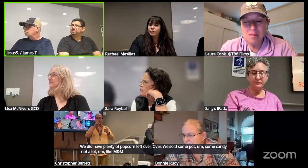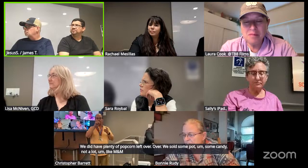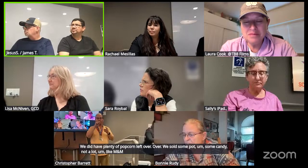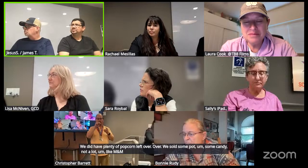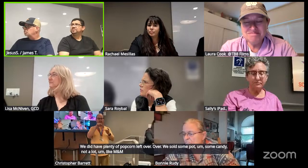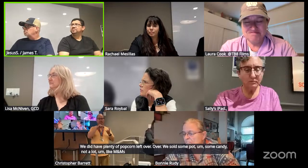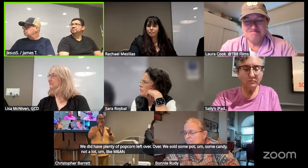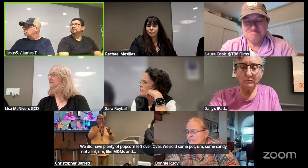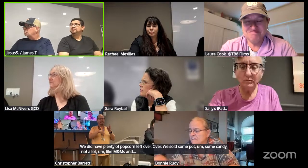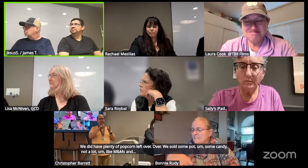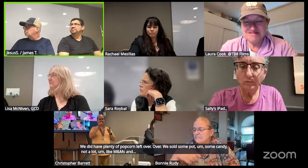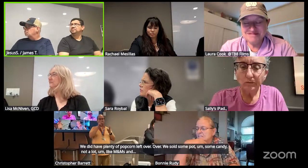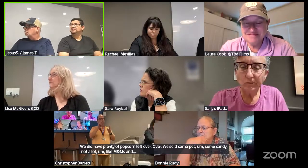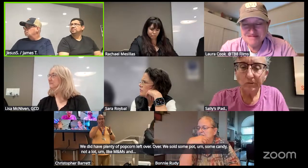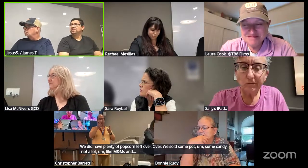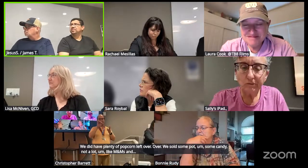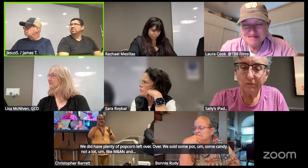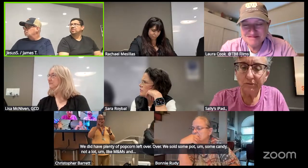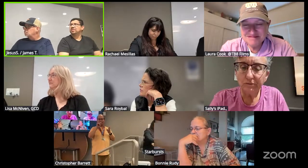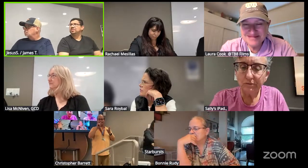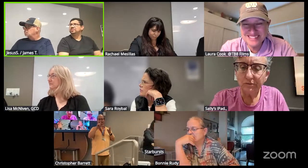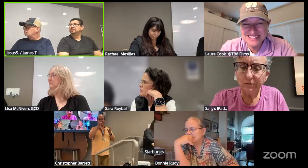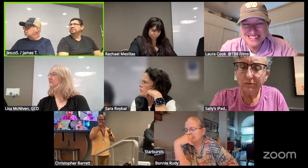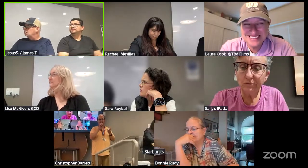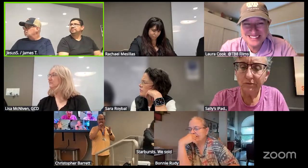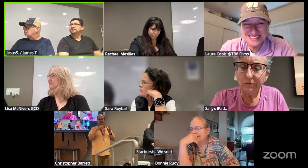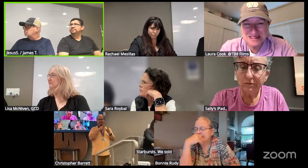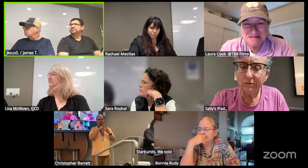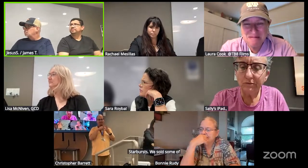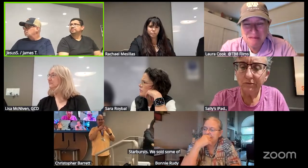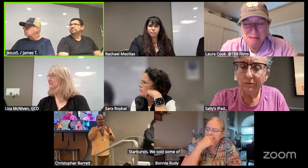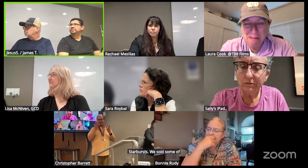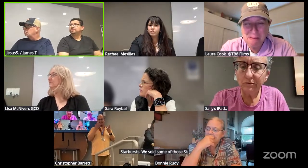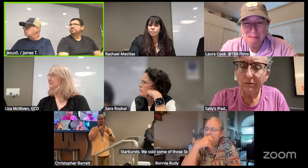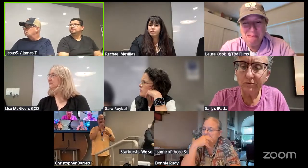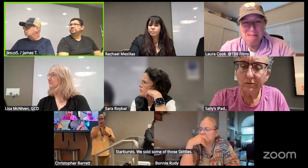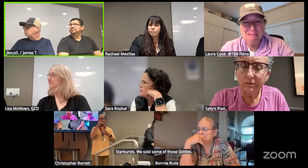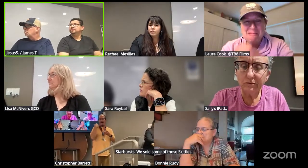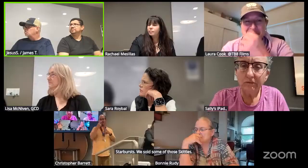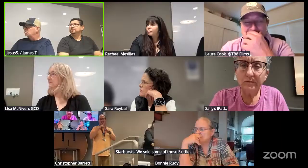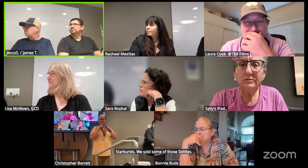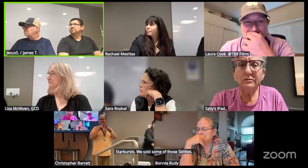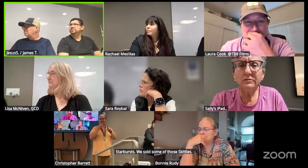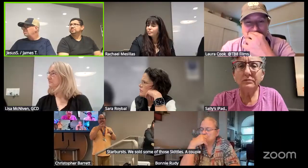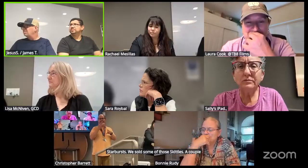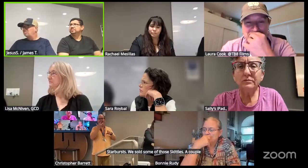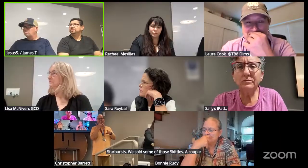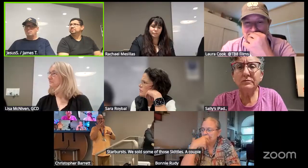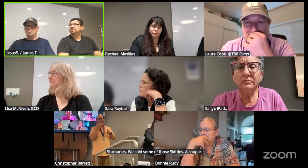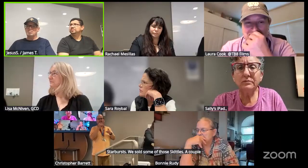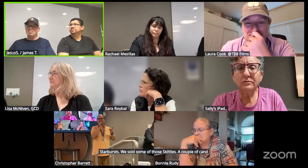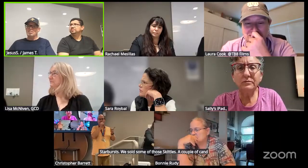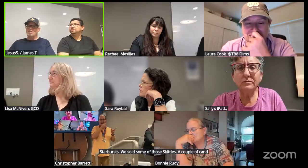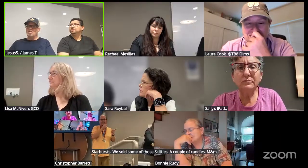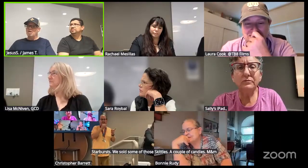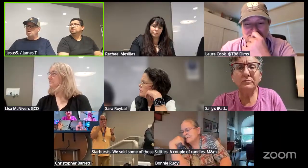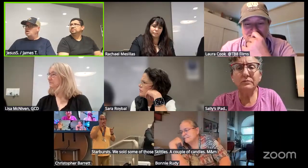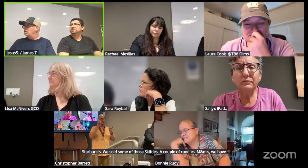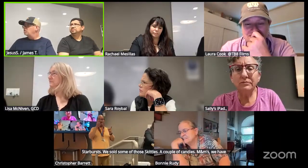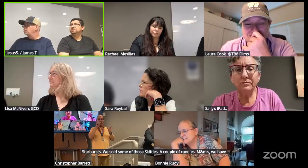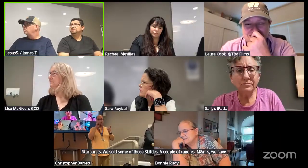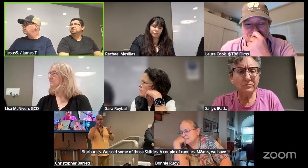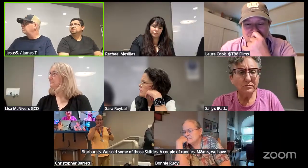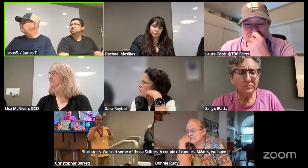and Starbursts. We sold some of those, and Skittles, a couple of candies. M&Ms, we had different